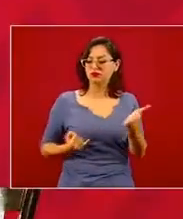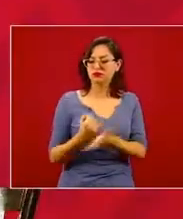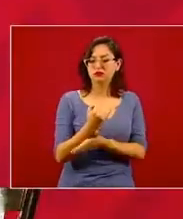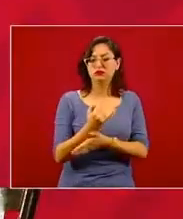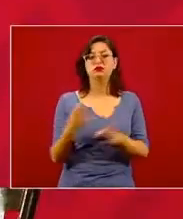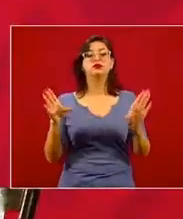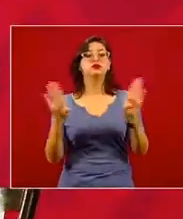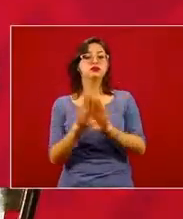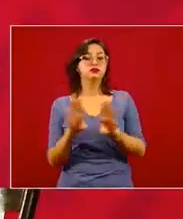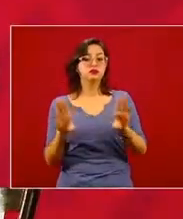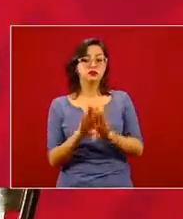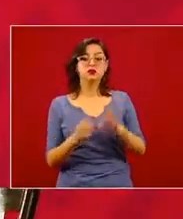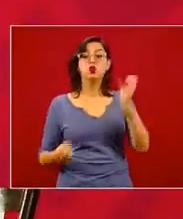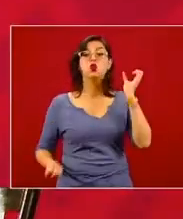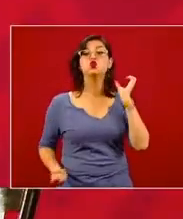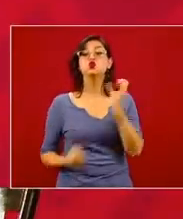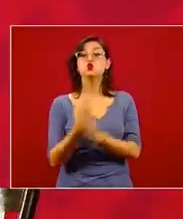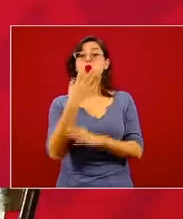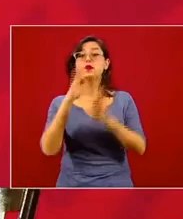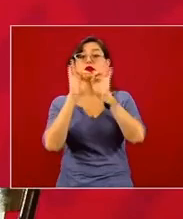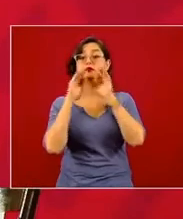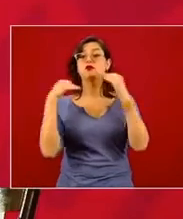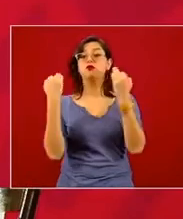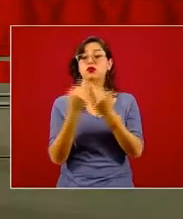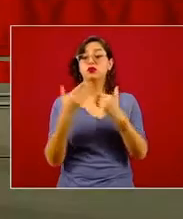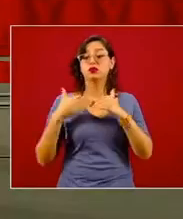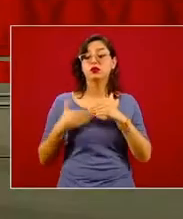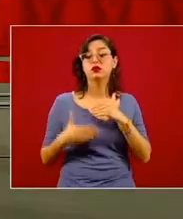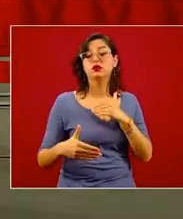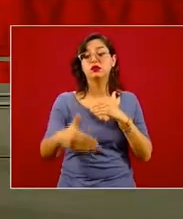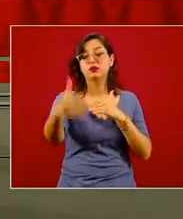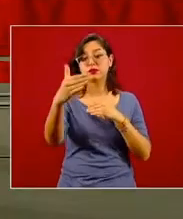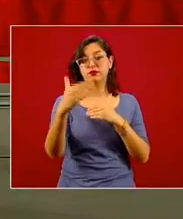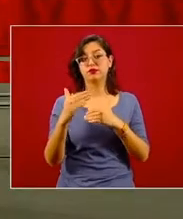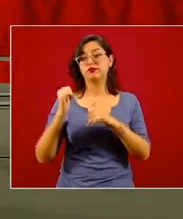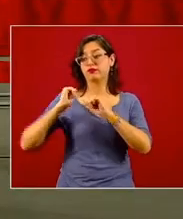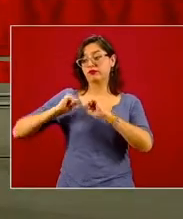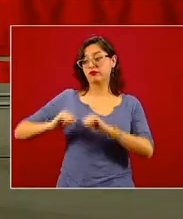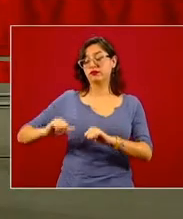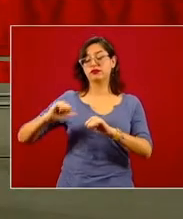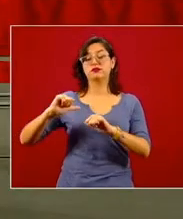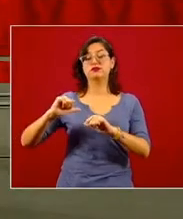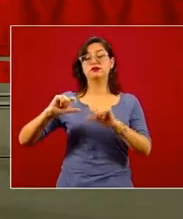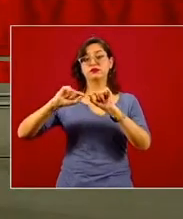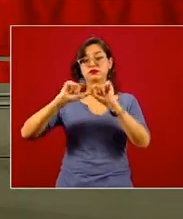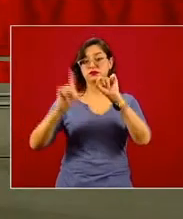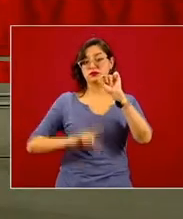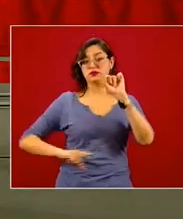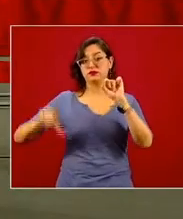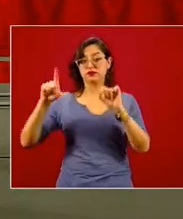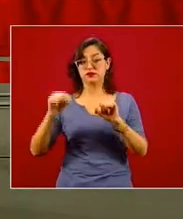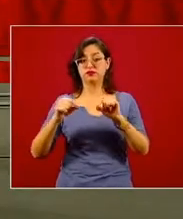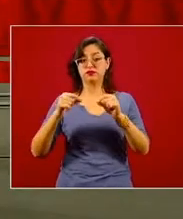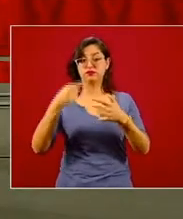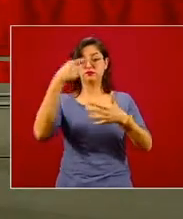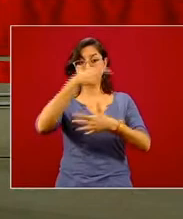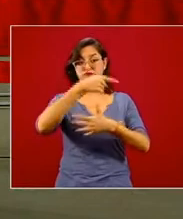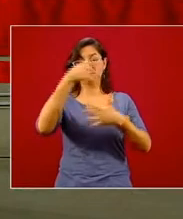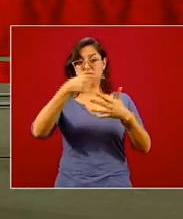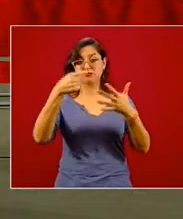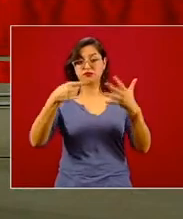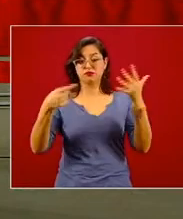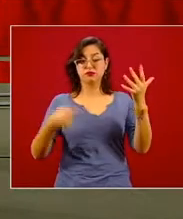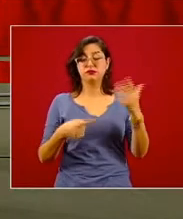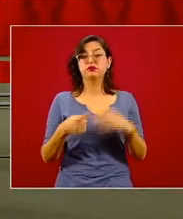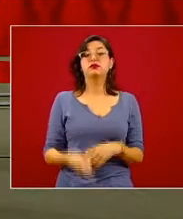health institutions that would have to make decisions on how to implement these regulations, these general